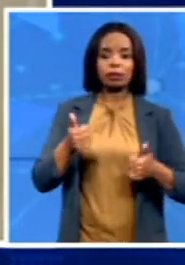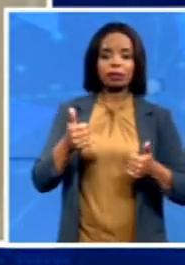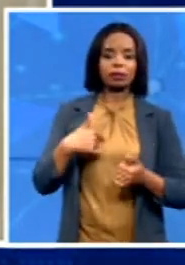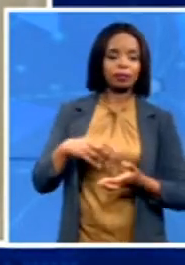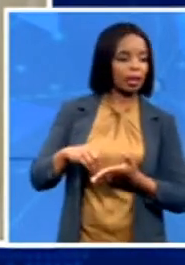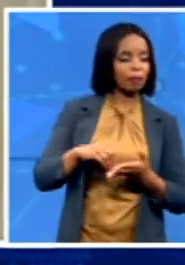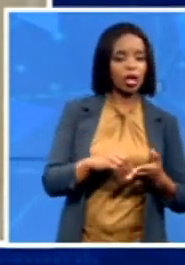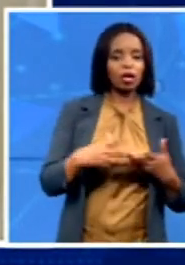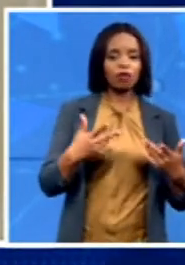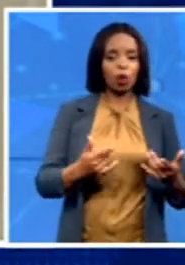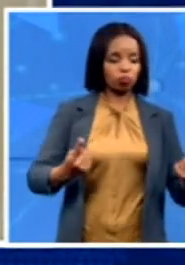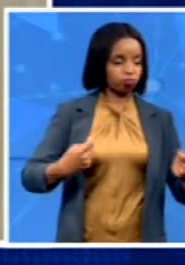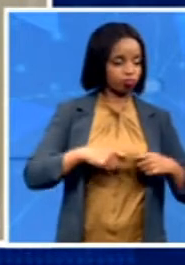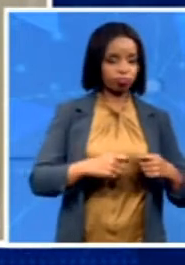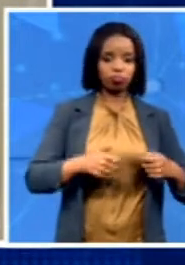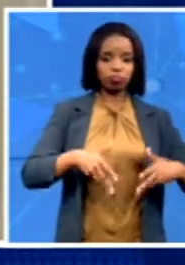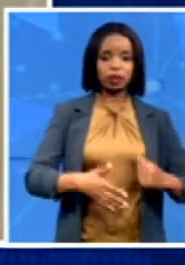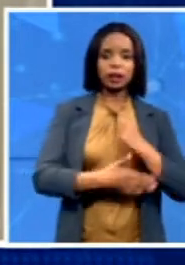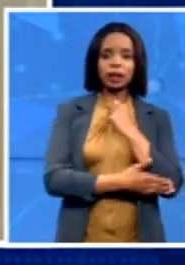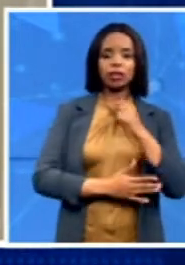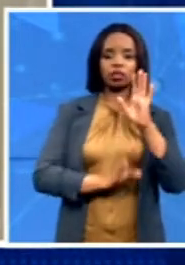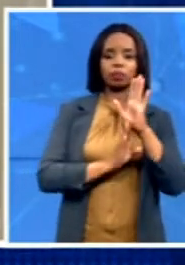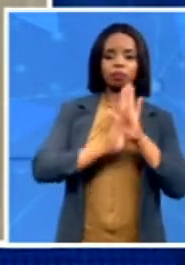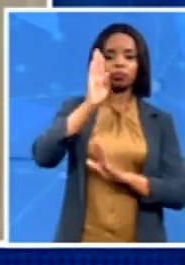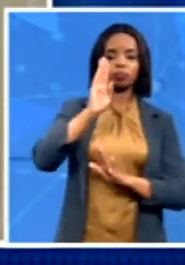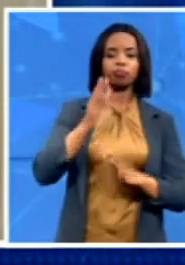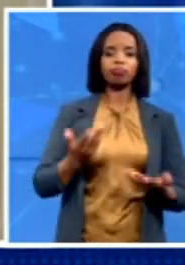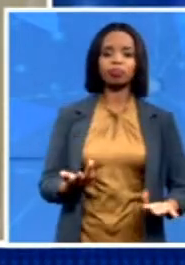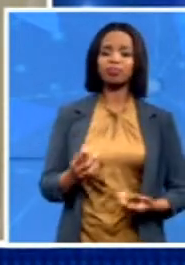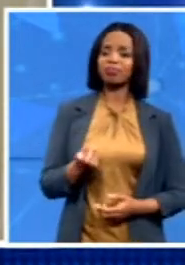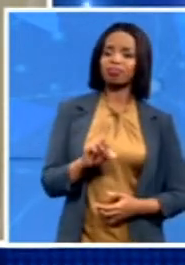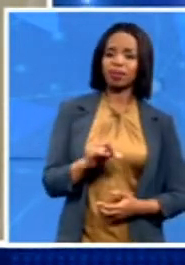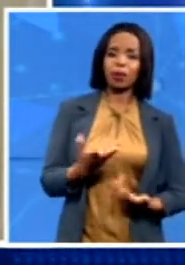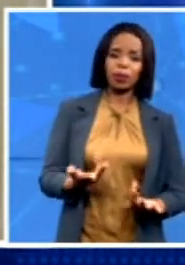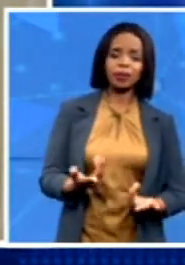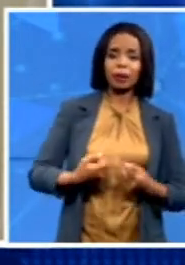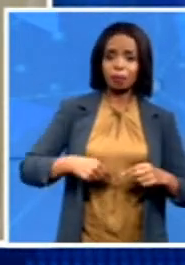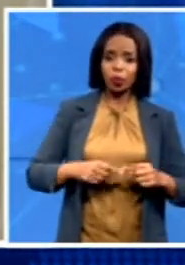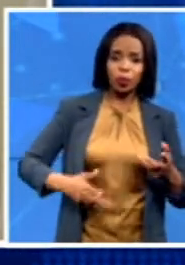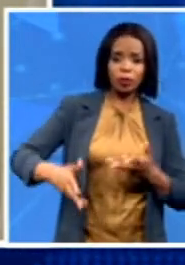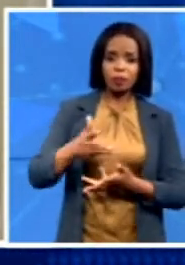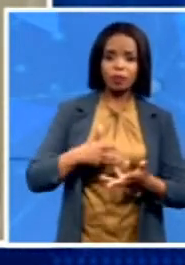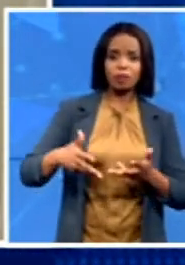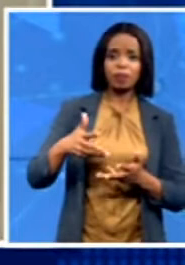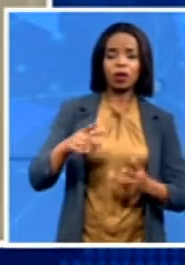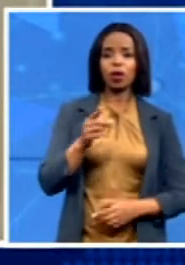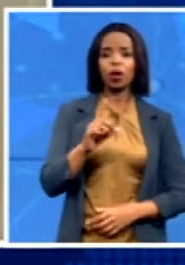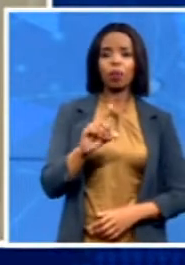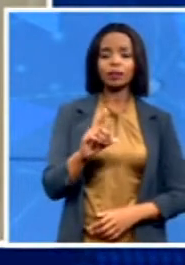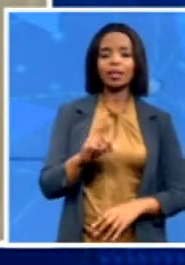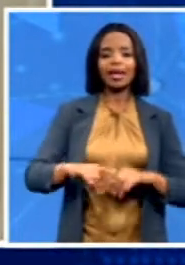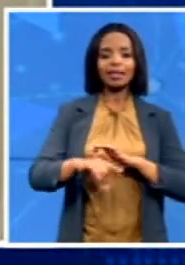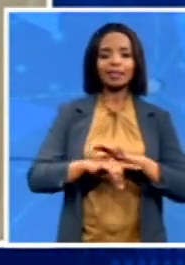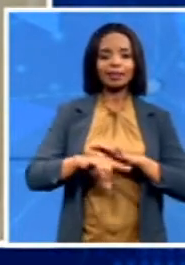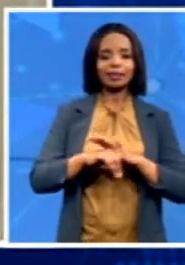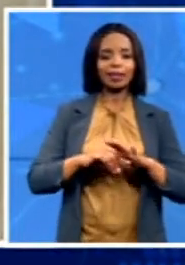country, building it up from wards. So we are speaking about the district development model, but the district development model doesn't start at the